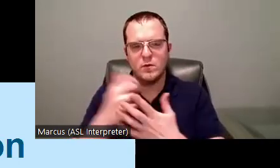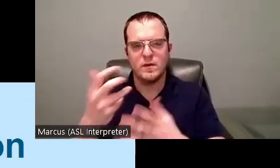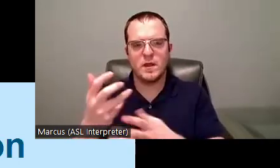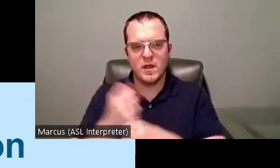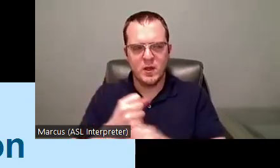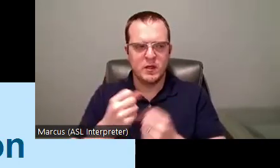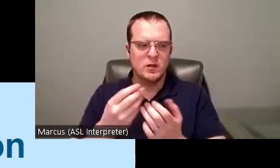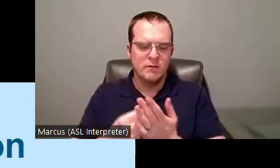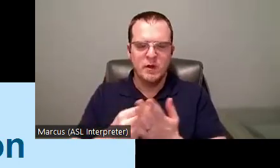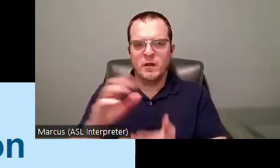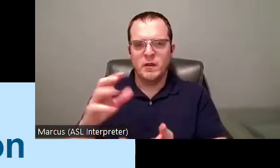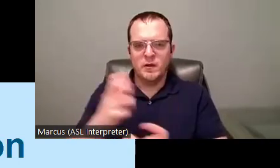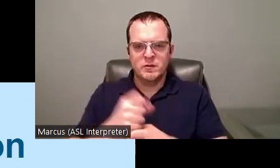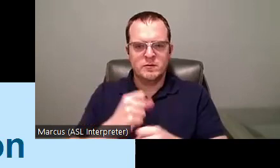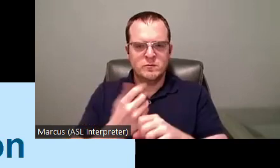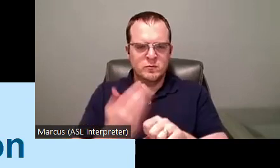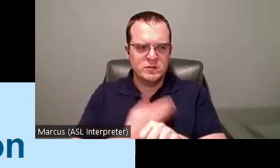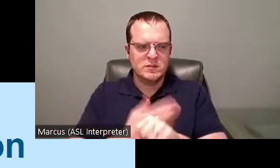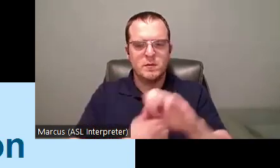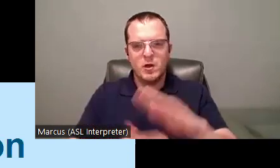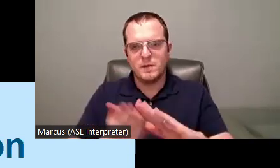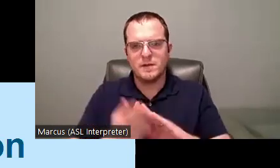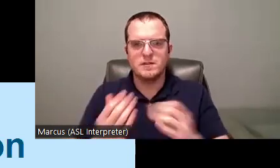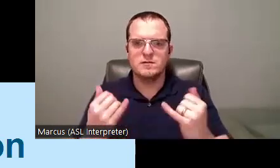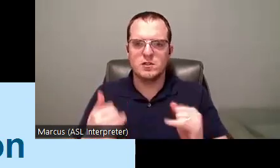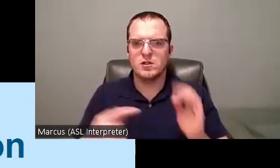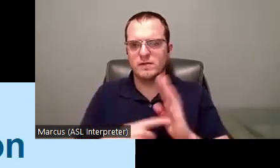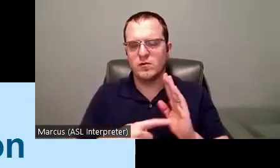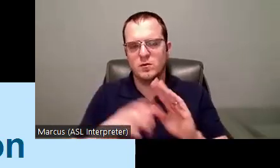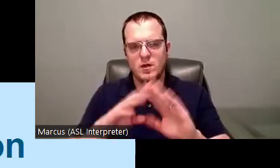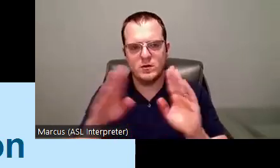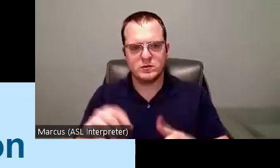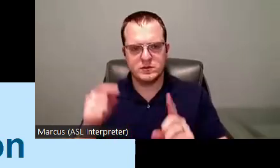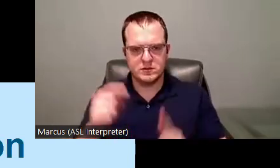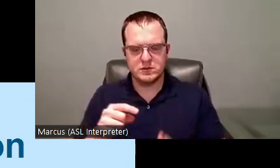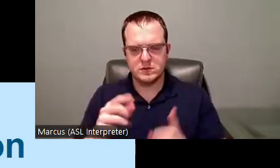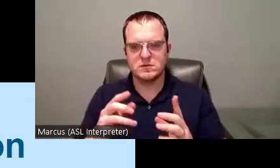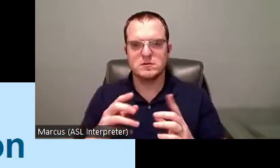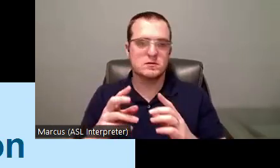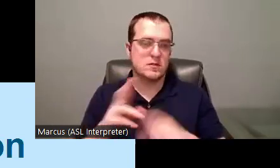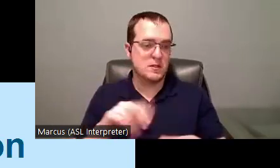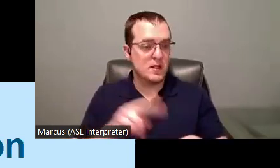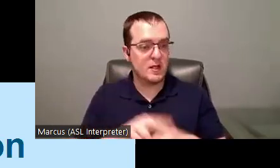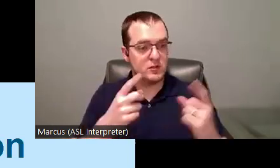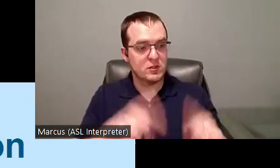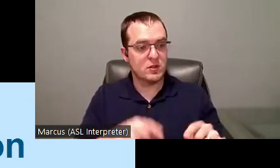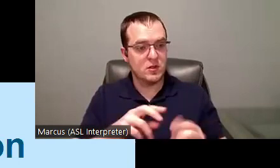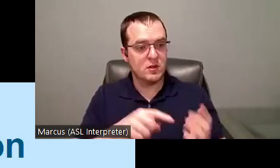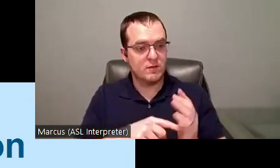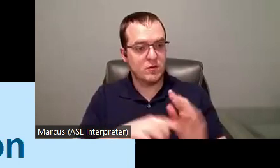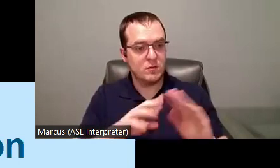funding the acquisition, rehab, and operations of existing affordable housing, both naturally occurring affordable housing